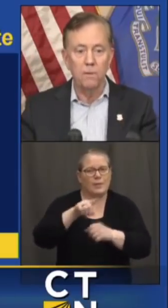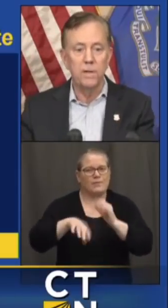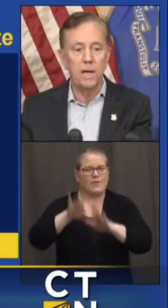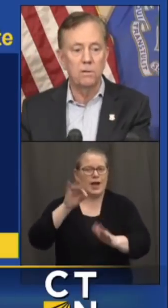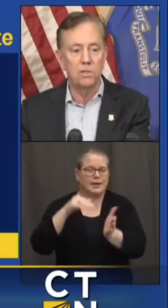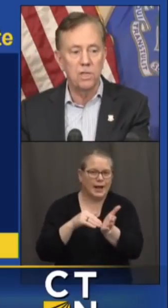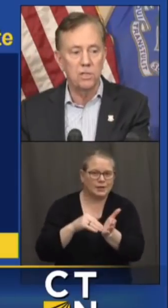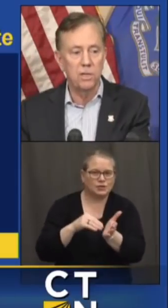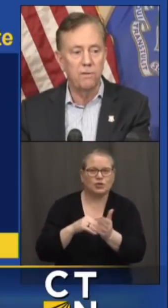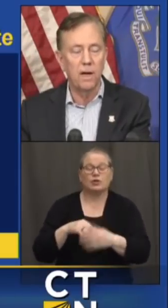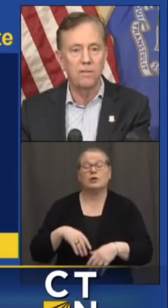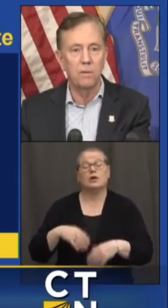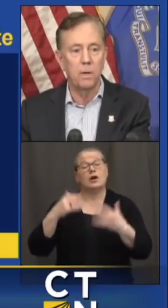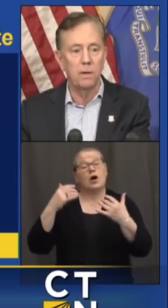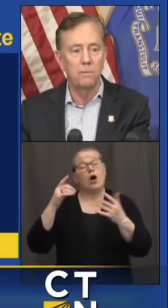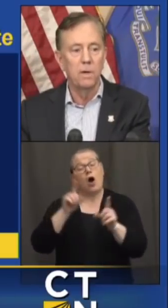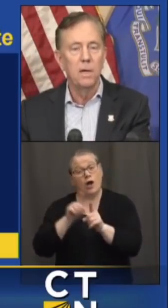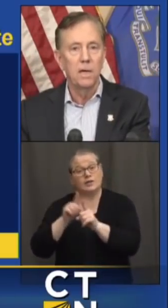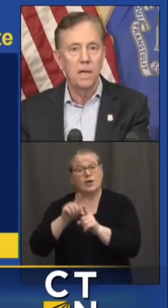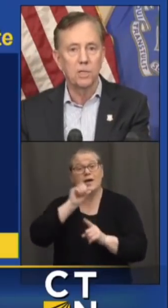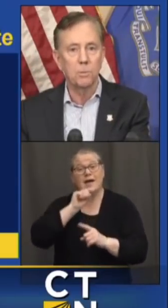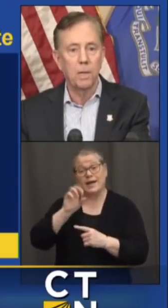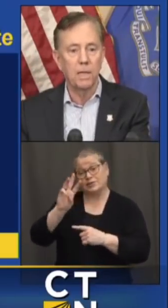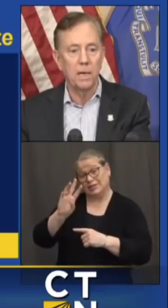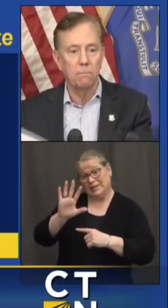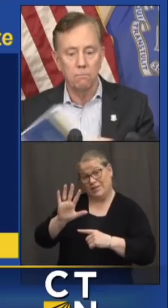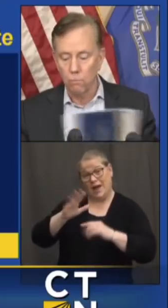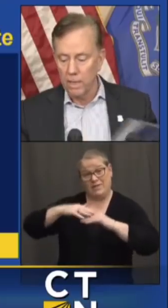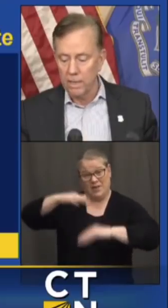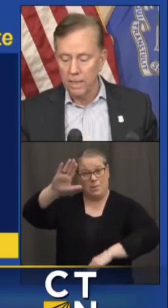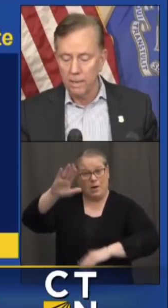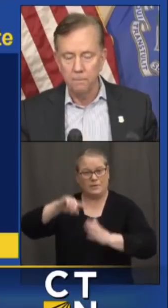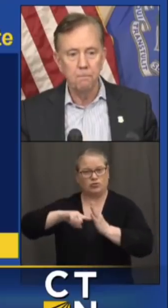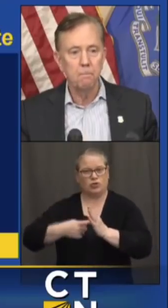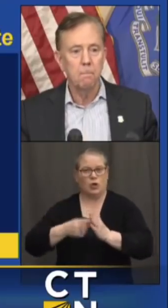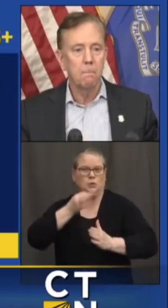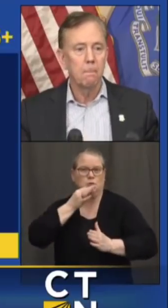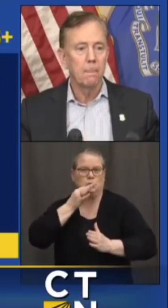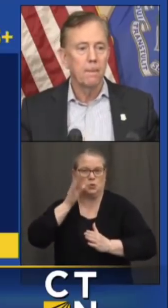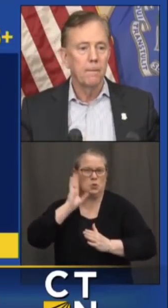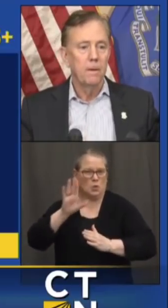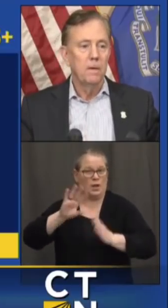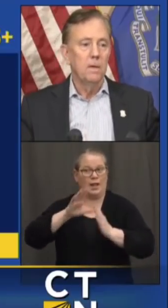75 and above down to 65 and above. And I'll explain that right now.